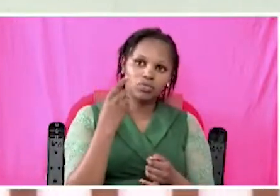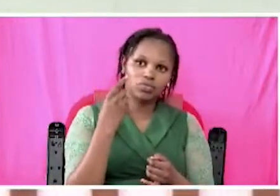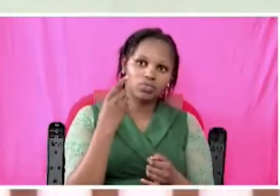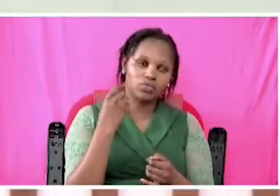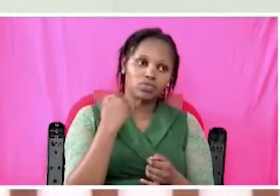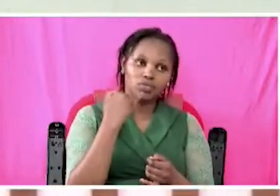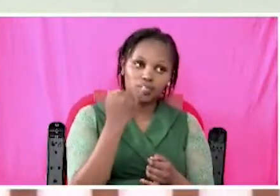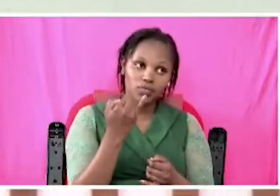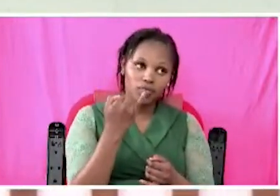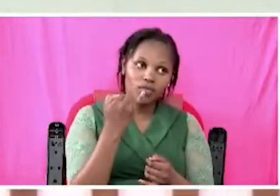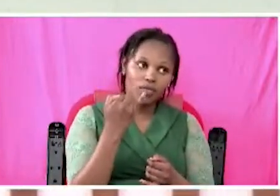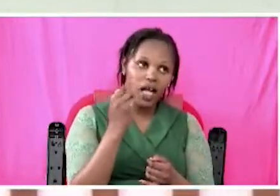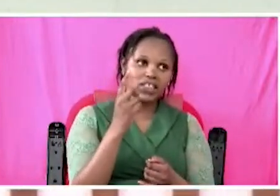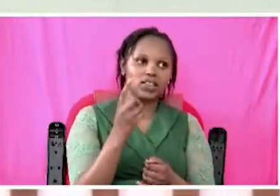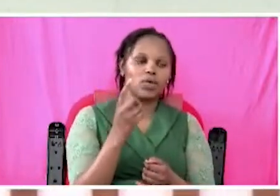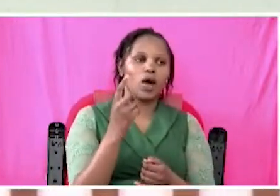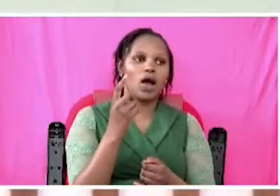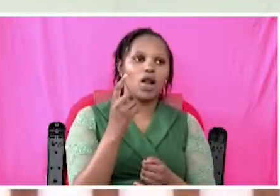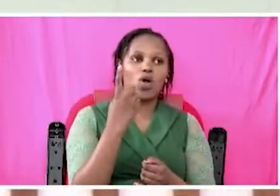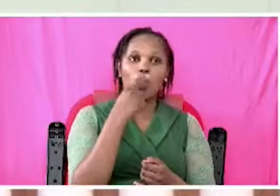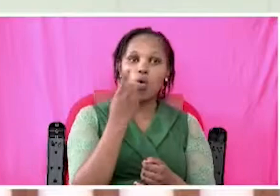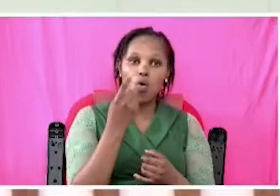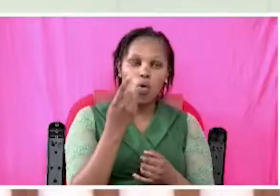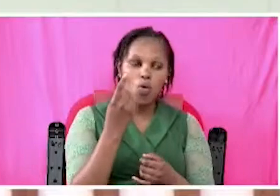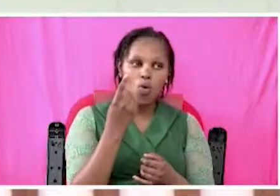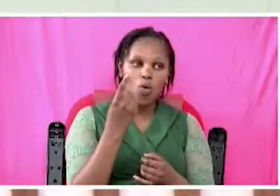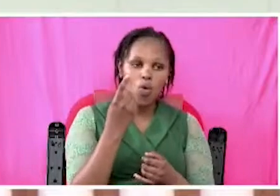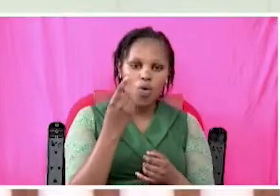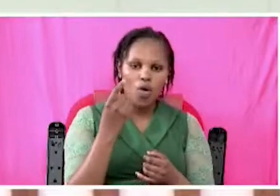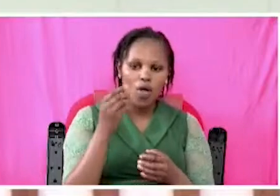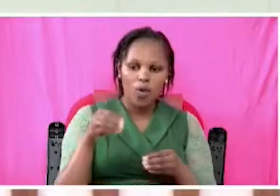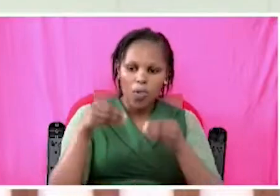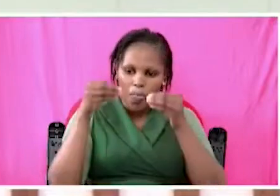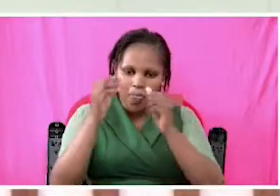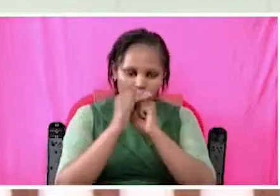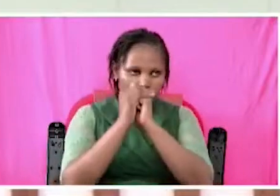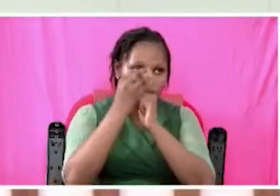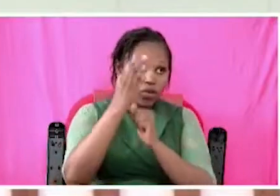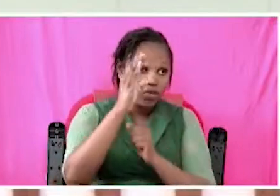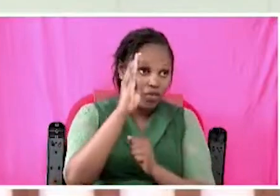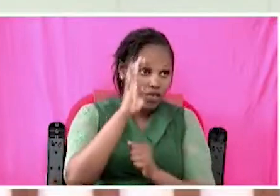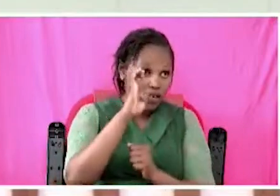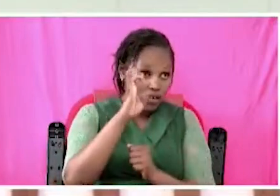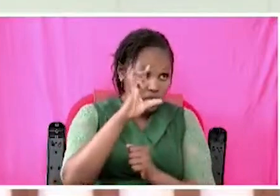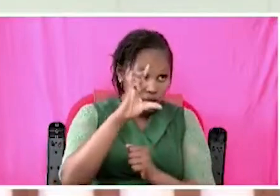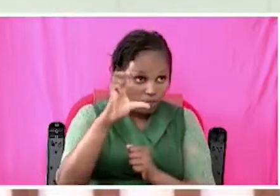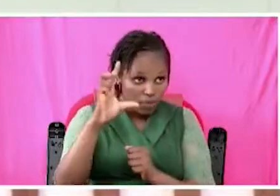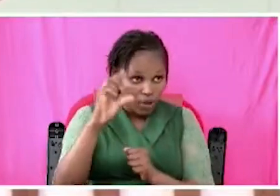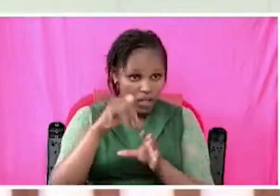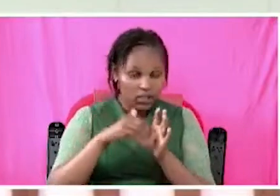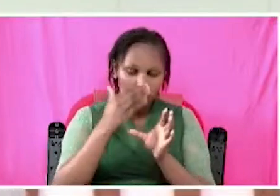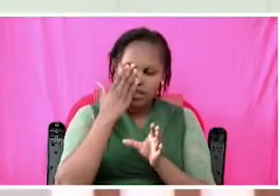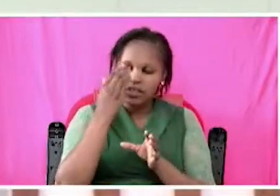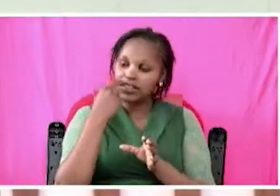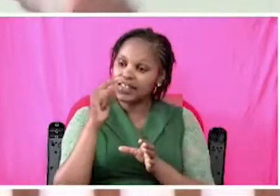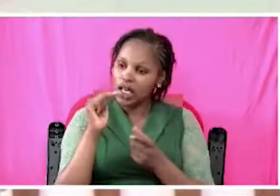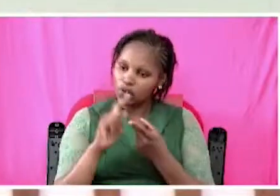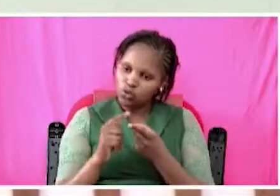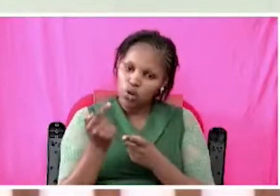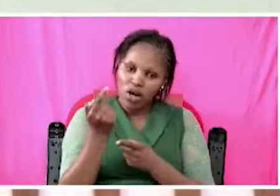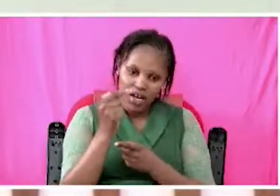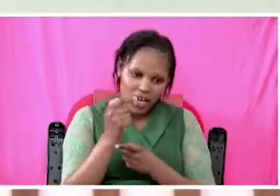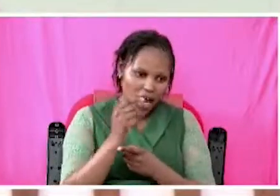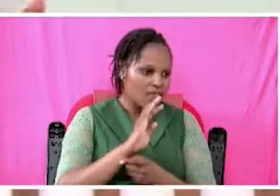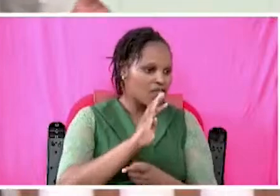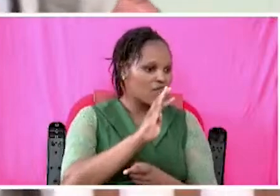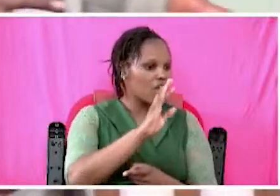is the one who actually brought in the worship of Baal into Israel, tell her to bring that